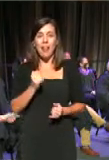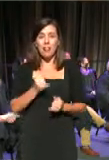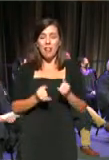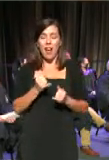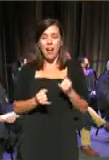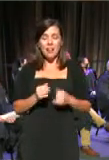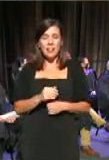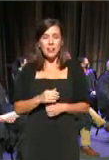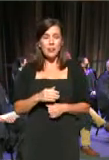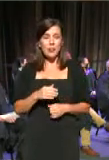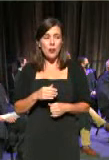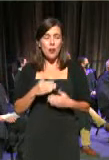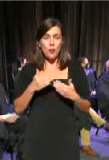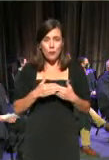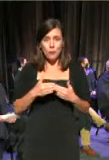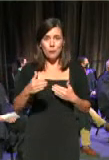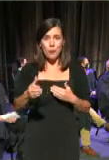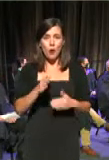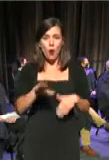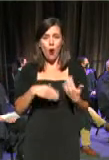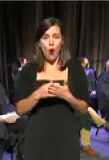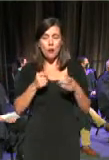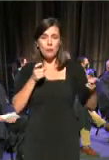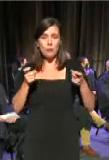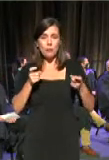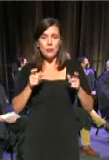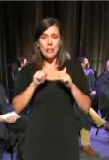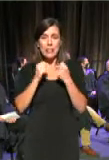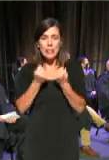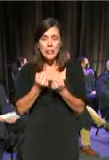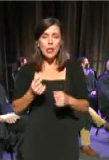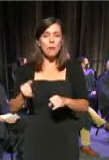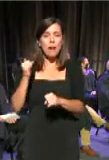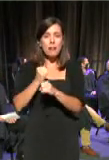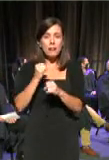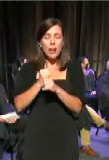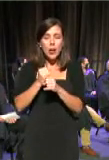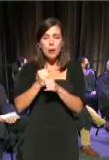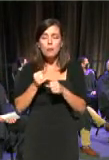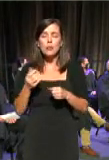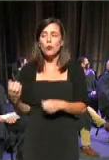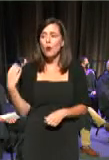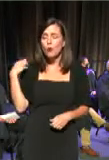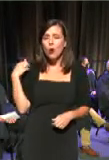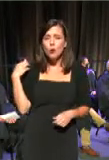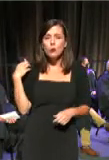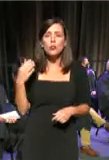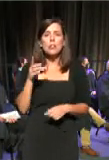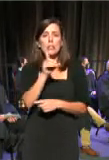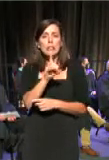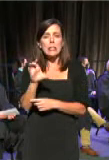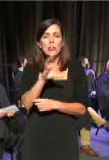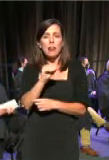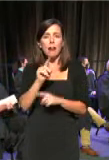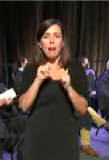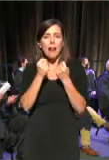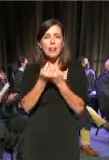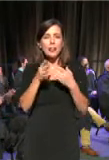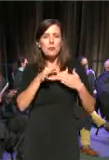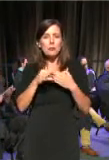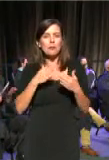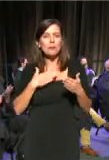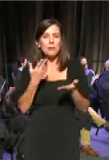Lastly, with the remaining members of the administrative team, campus instructional coaches, department chairs, and team leaders, please stand at this time.